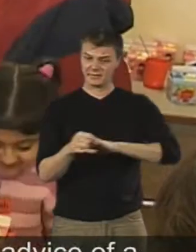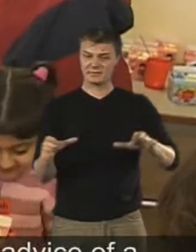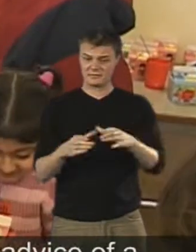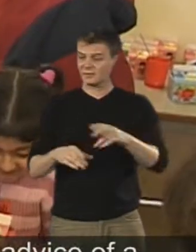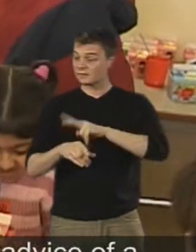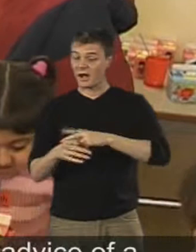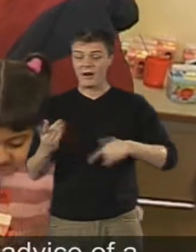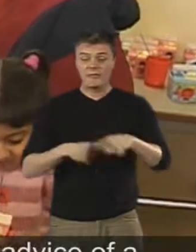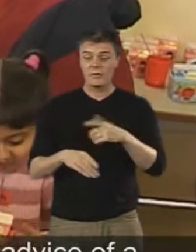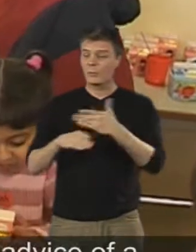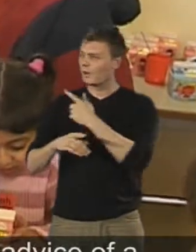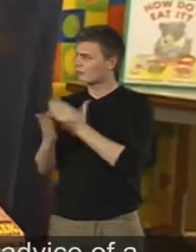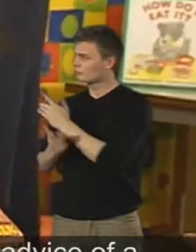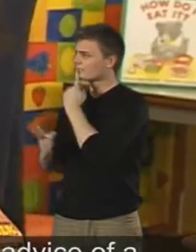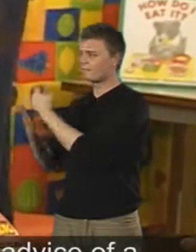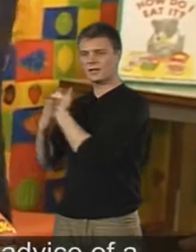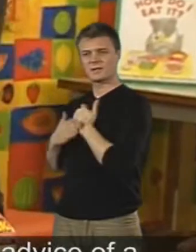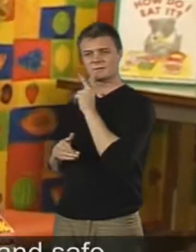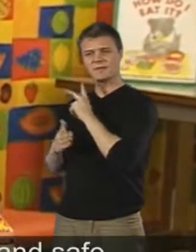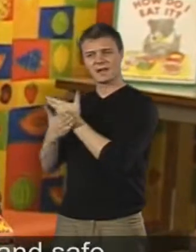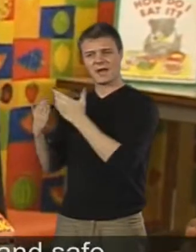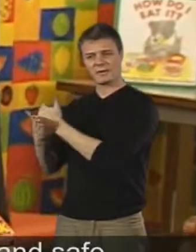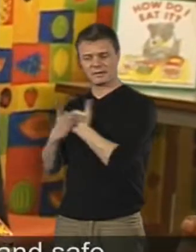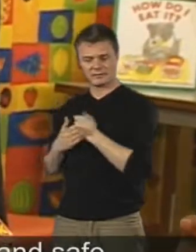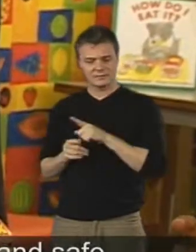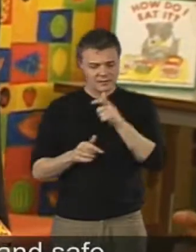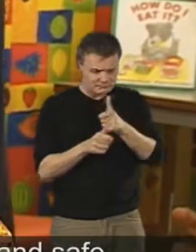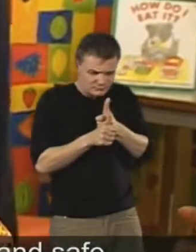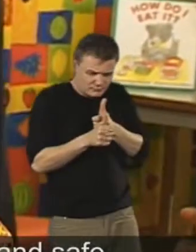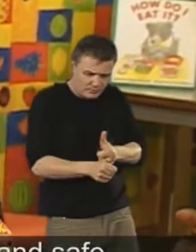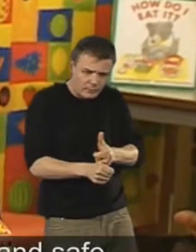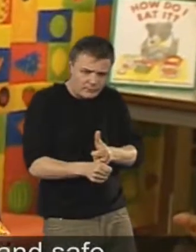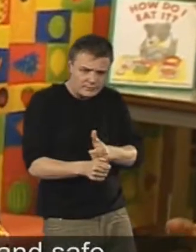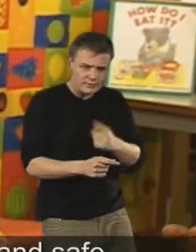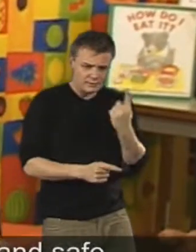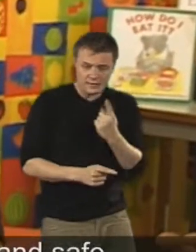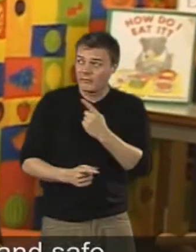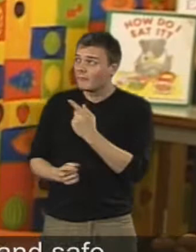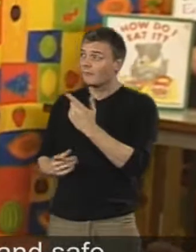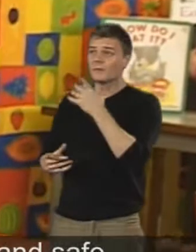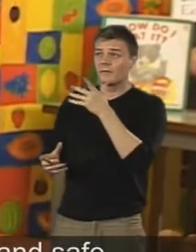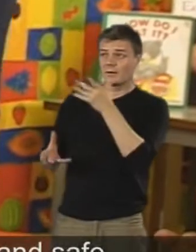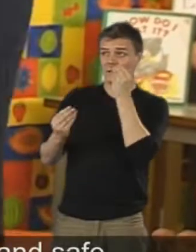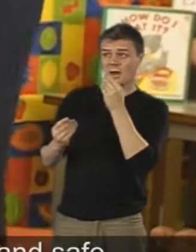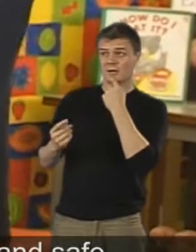the advice of a speech and language therapist, can support Amina to develop tongue control and safe eating skills.